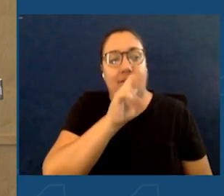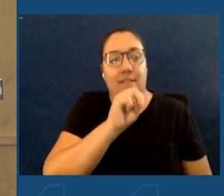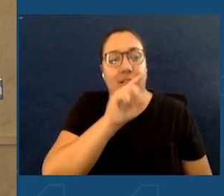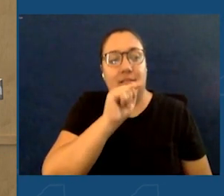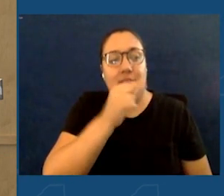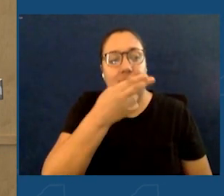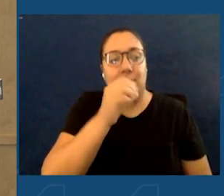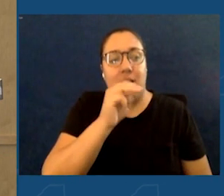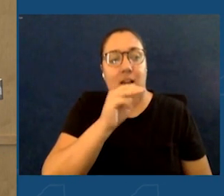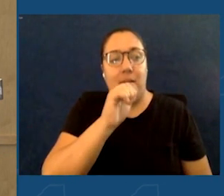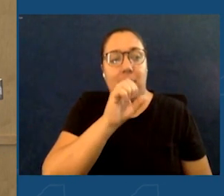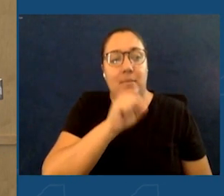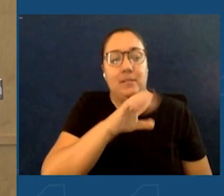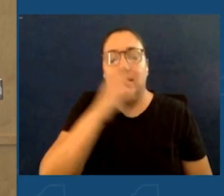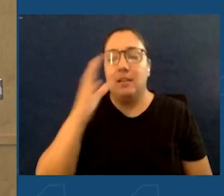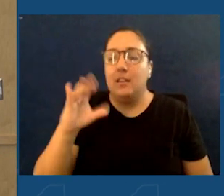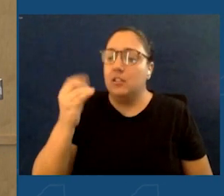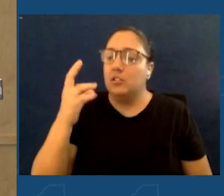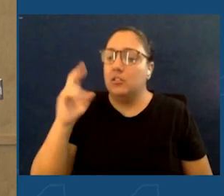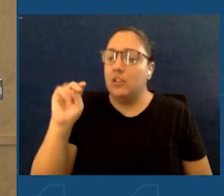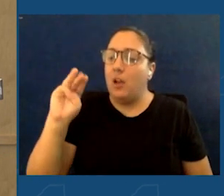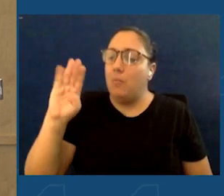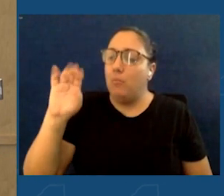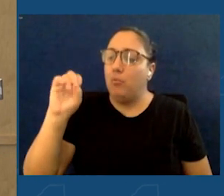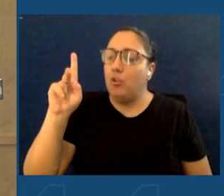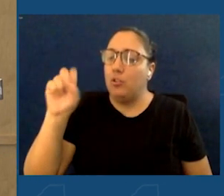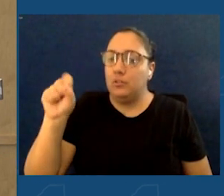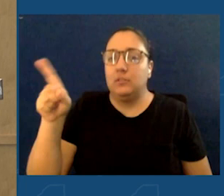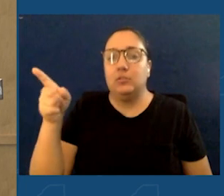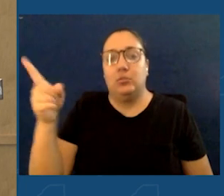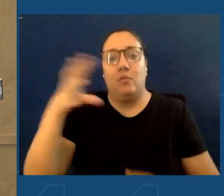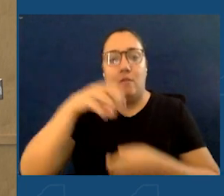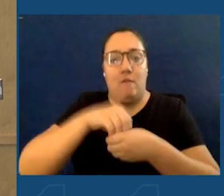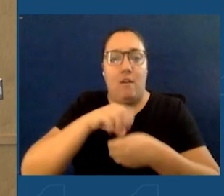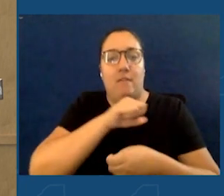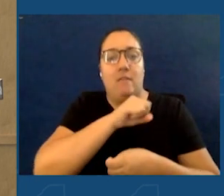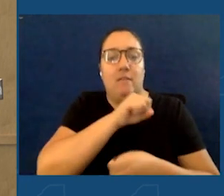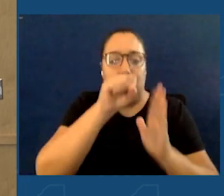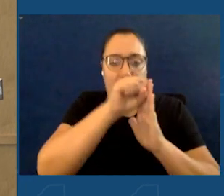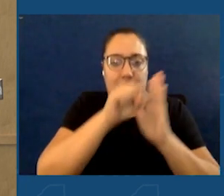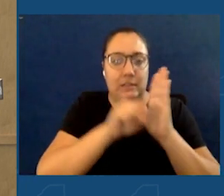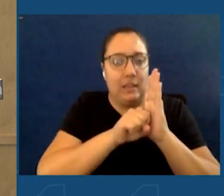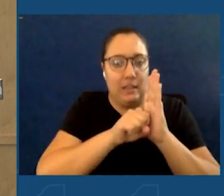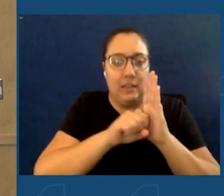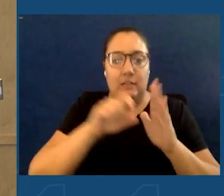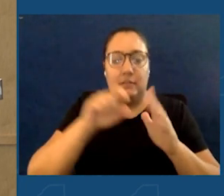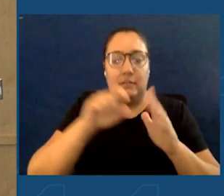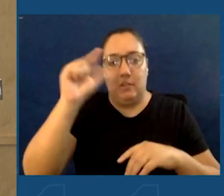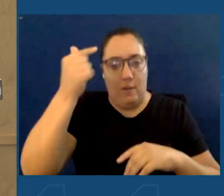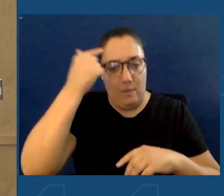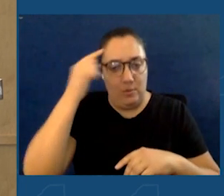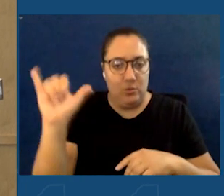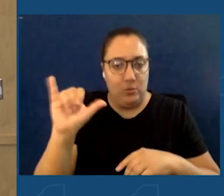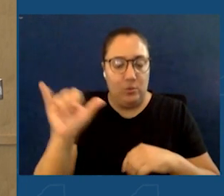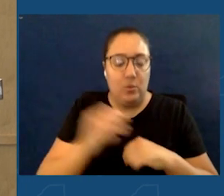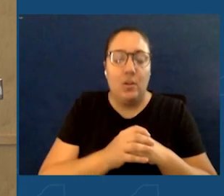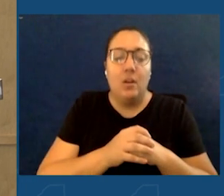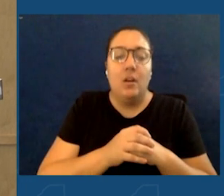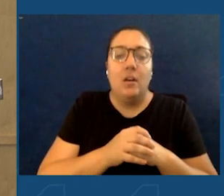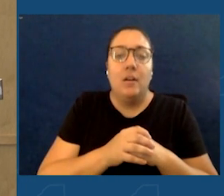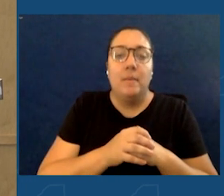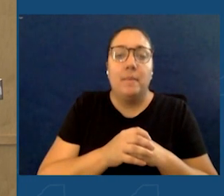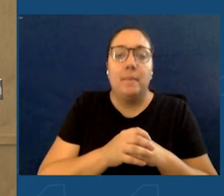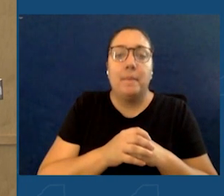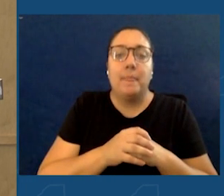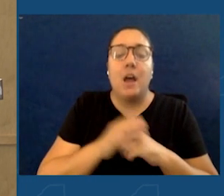important conversation on behalf of your constituents. Tom Donnelly joined us as well, our county legislator. Also, representatives from LIPA.